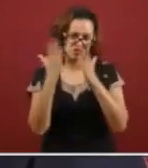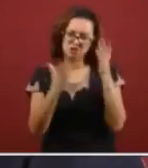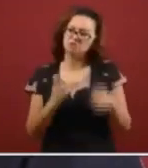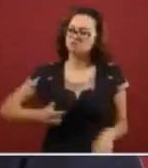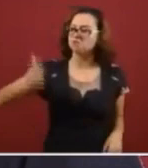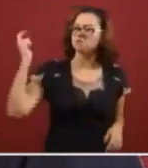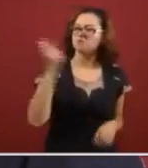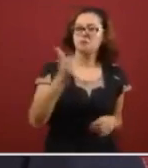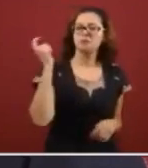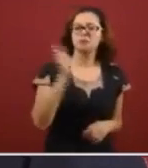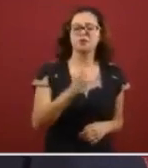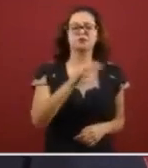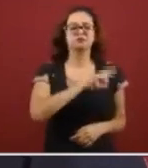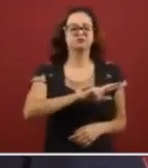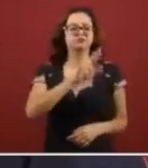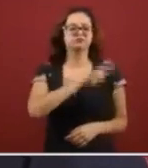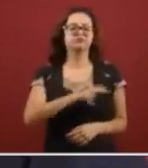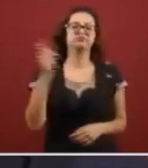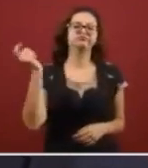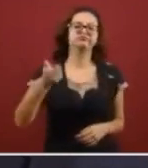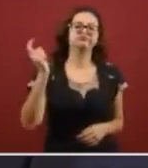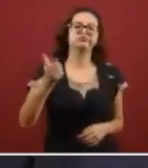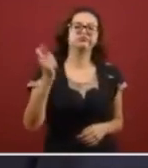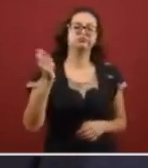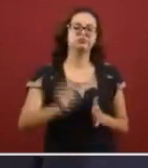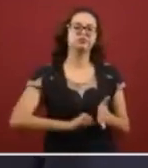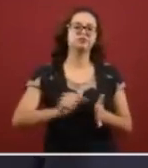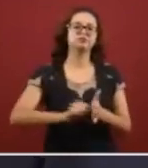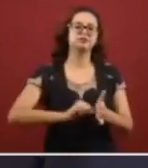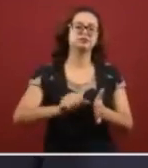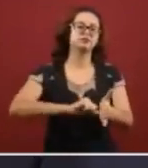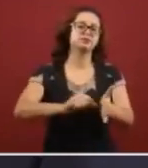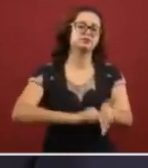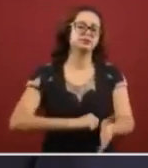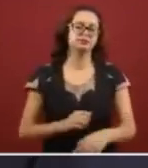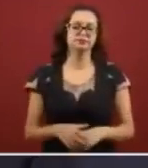that one that had money or